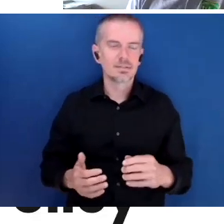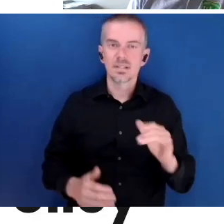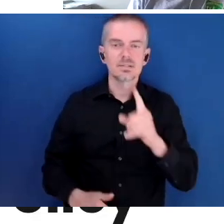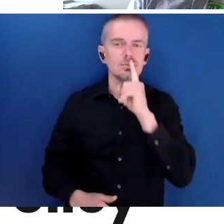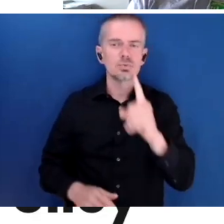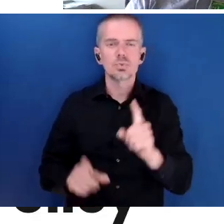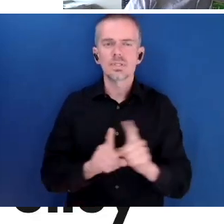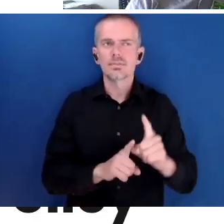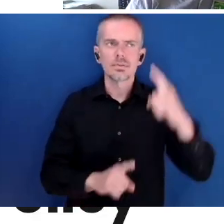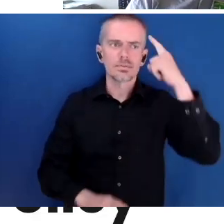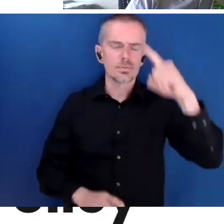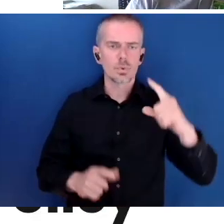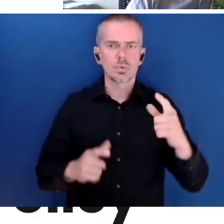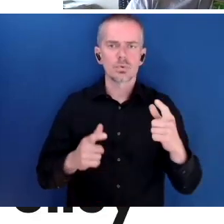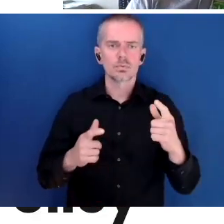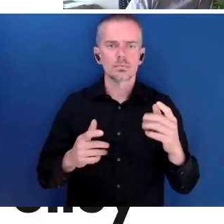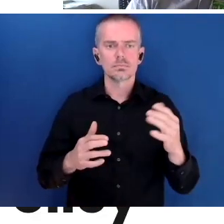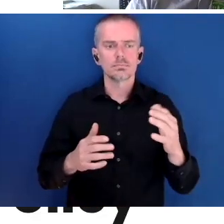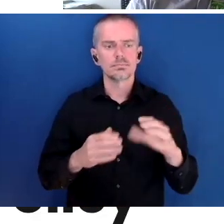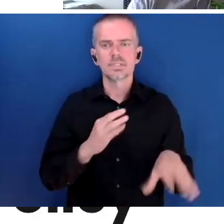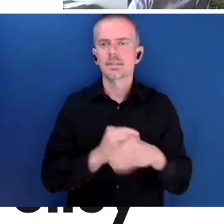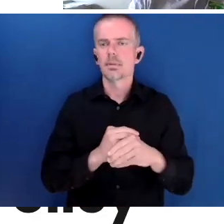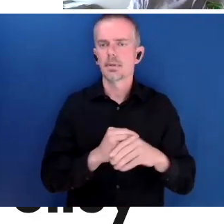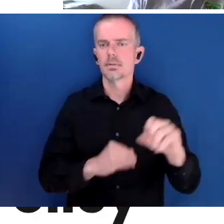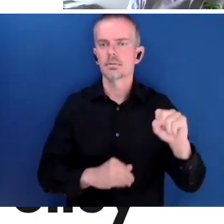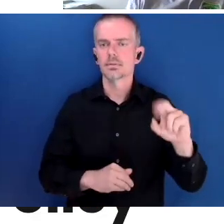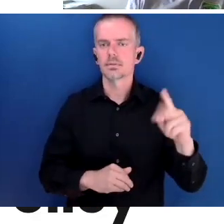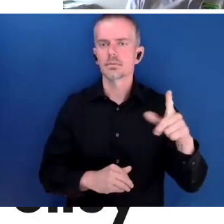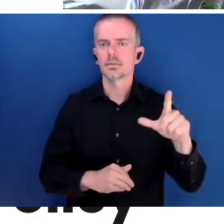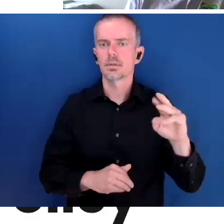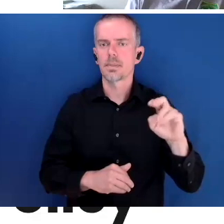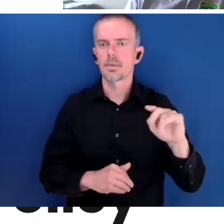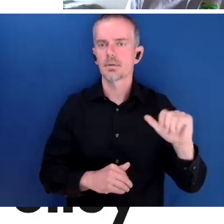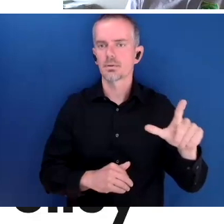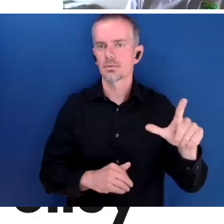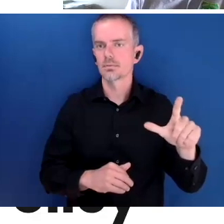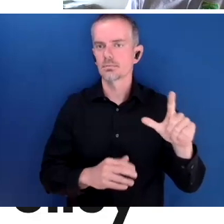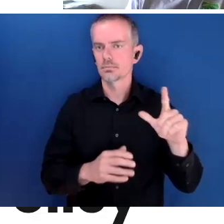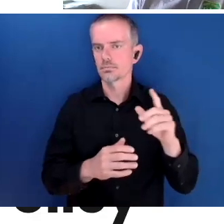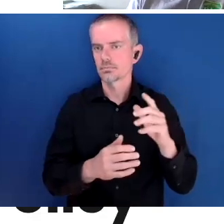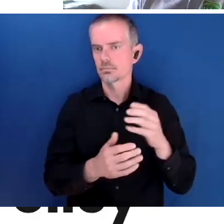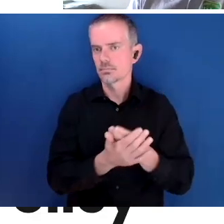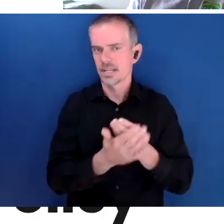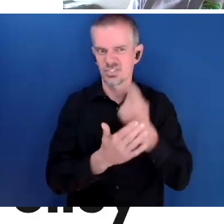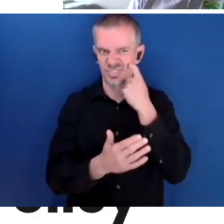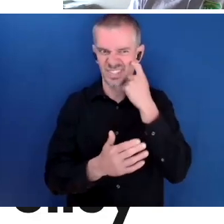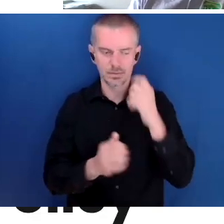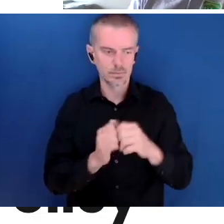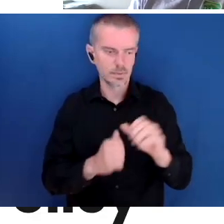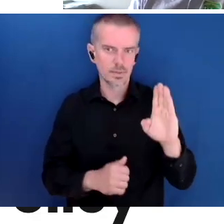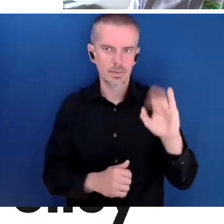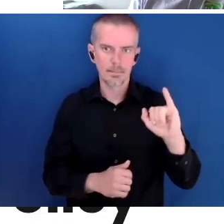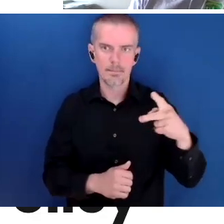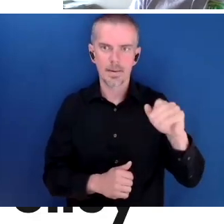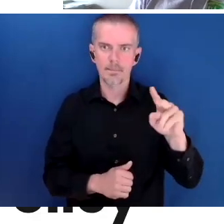with the large amounts of supplemental funding we've had in the last couple of years from the Bipartisan Infrastructure Law and Inflation Reduction